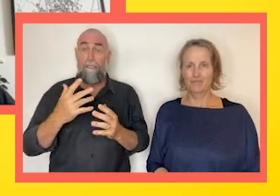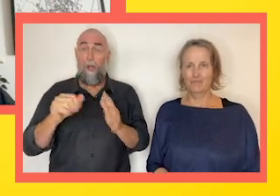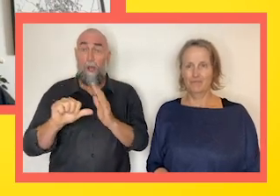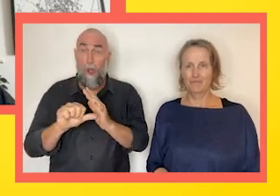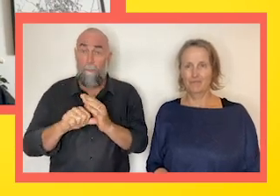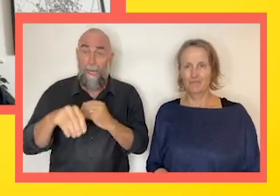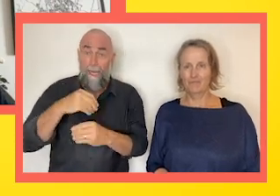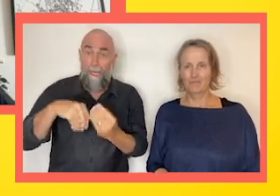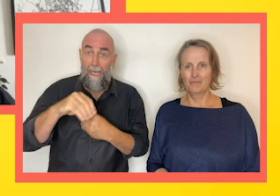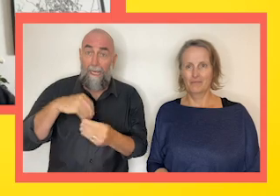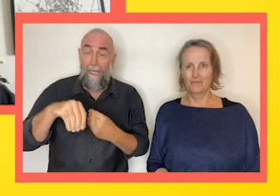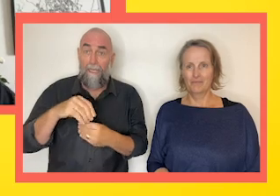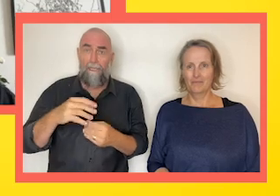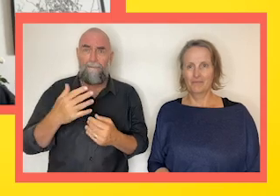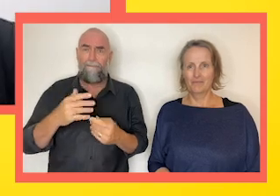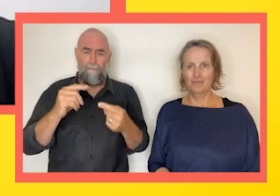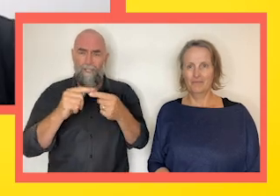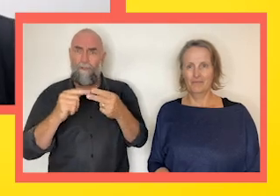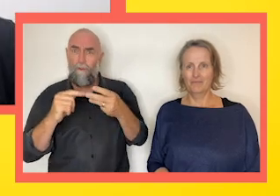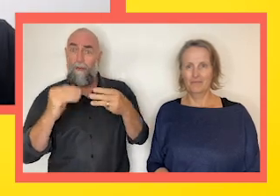class, economy, premium economy, that kind of thing?